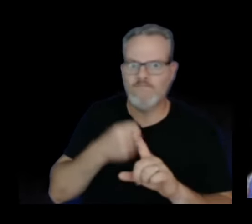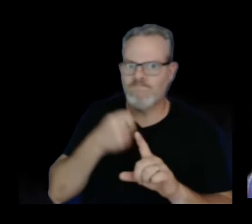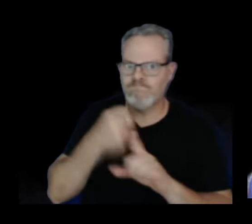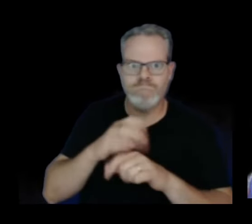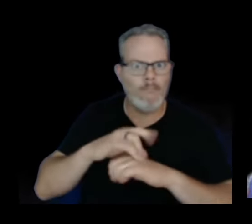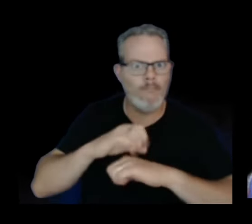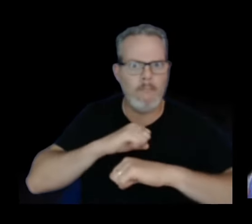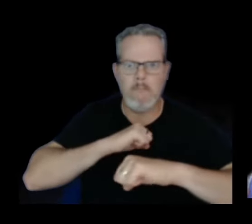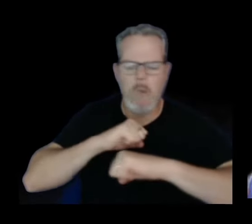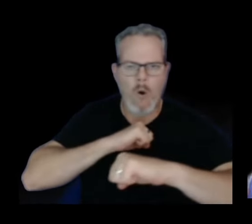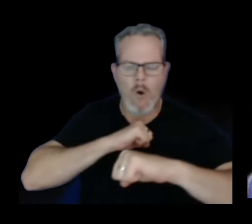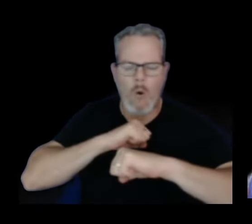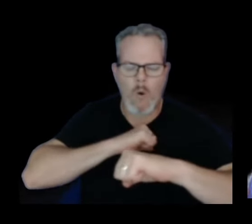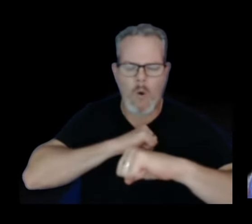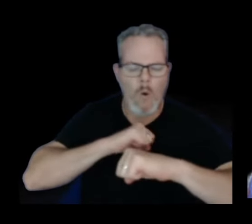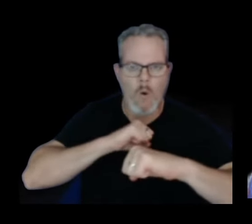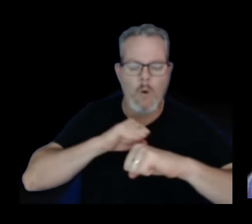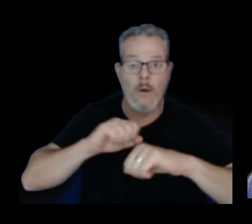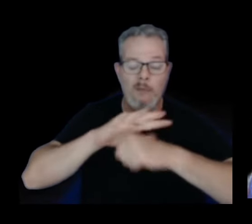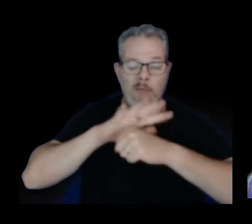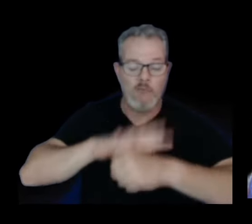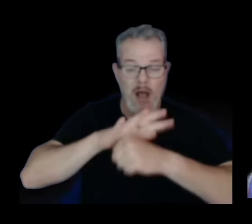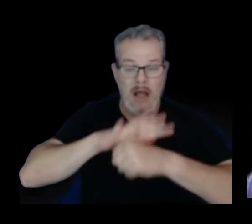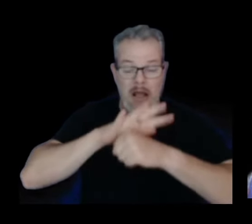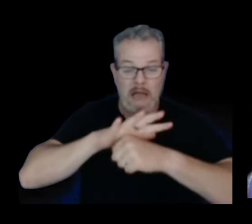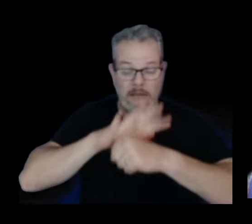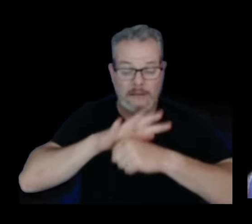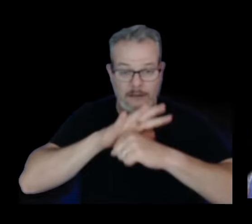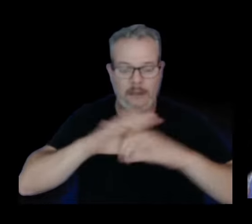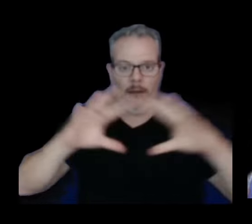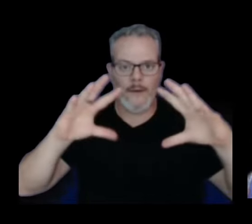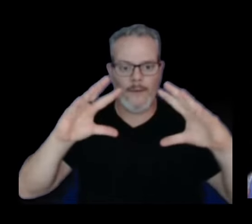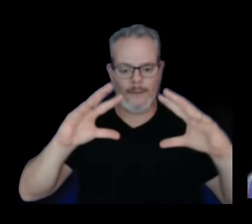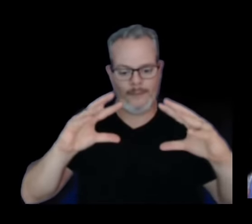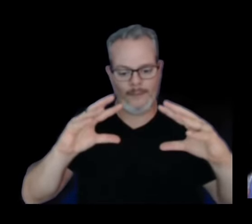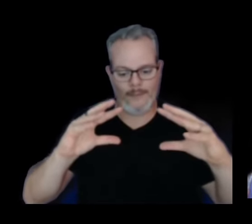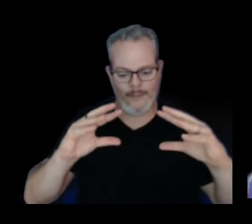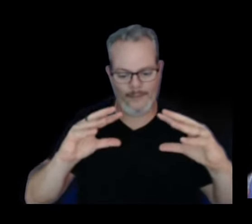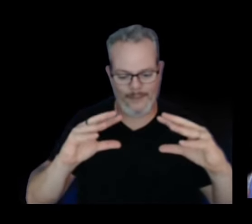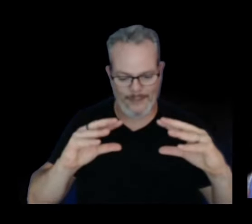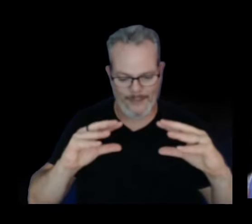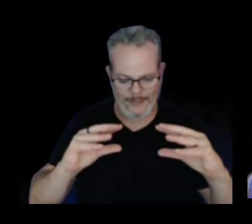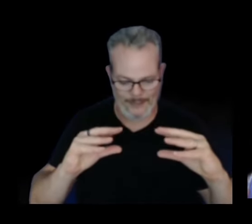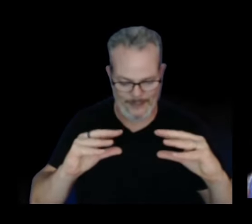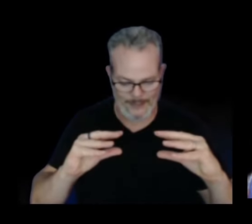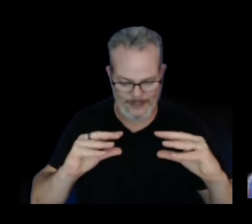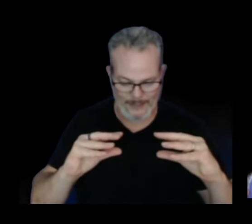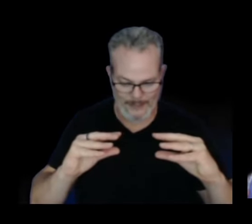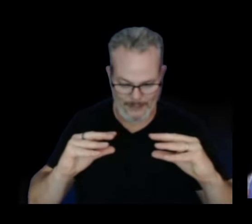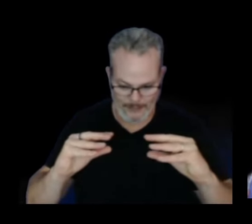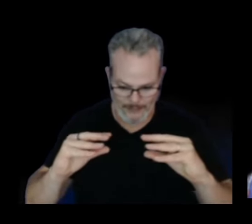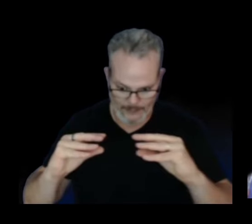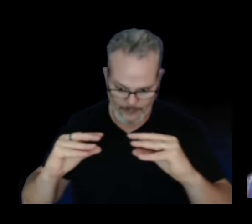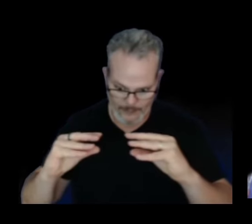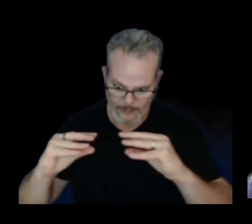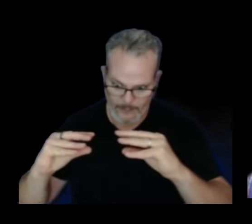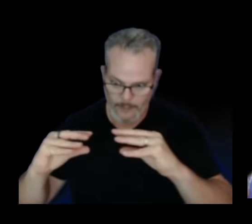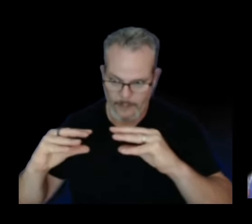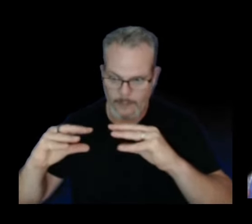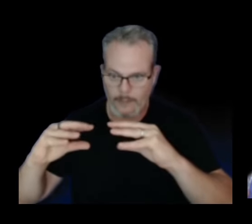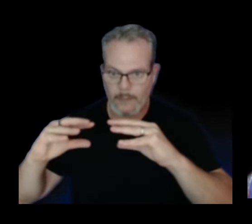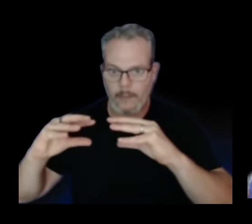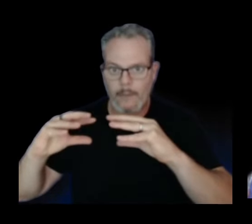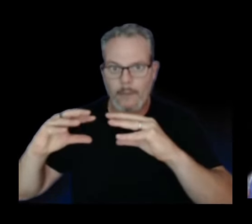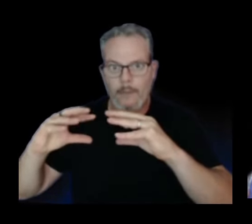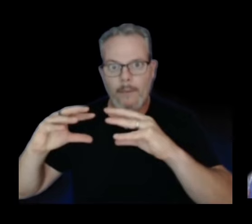relieved a lot of the pressure. And now we're seeing the first signs of that rebuilding locally there in parts of that southwest rift